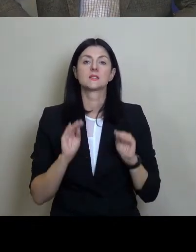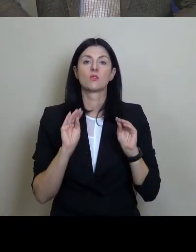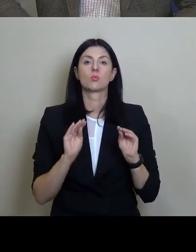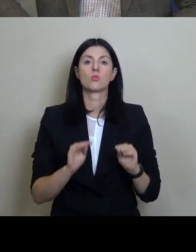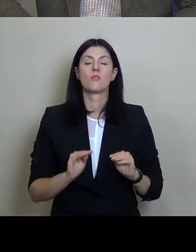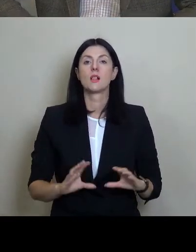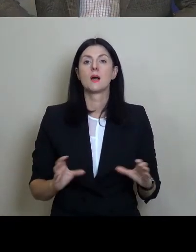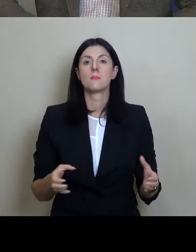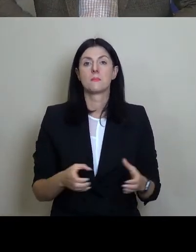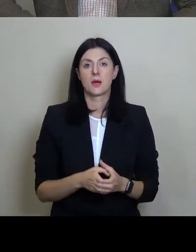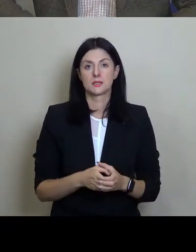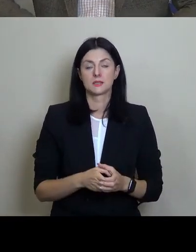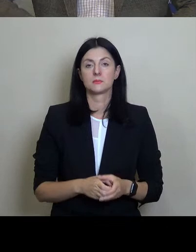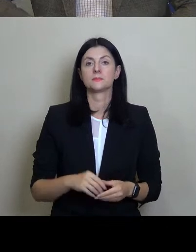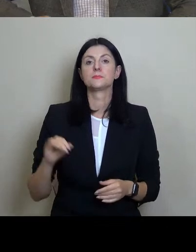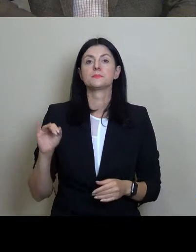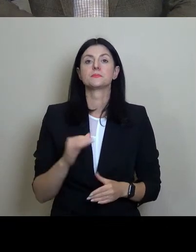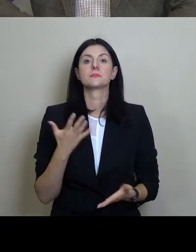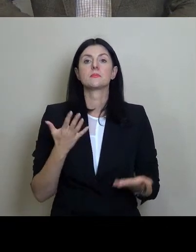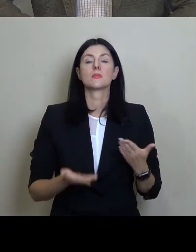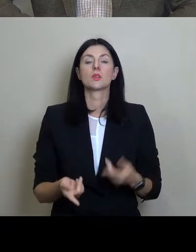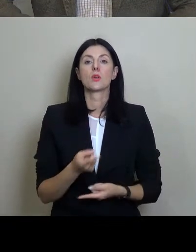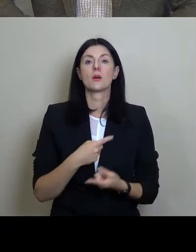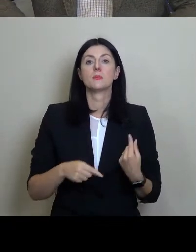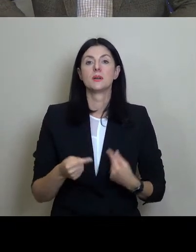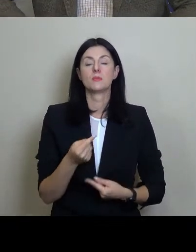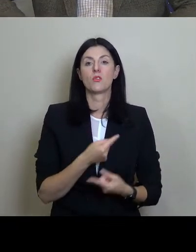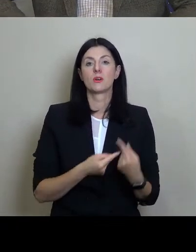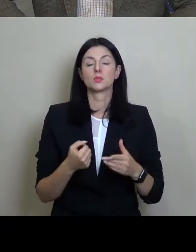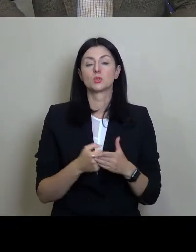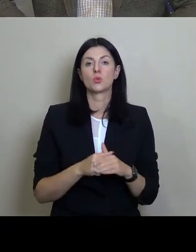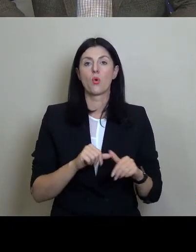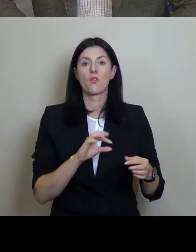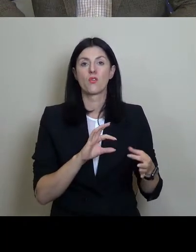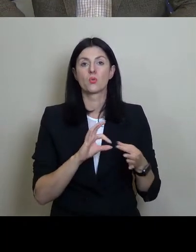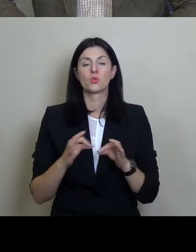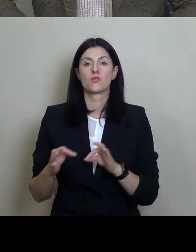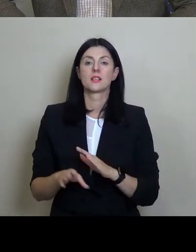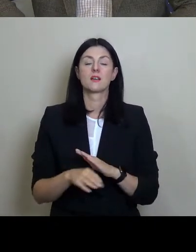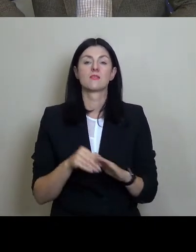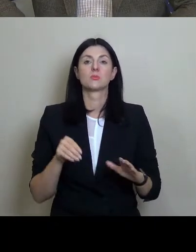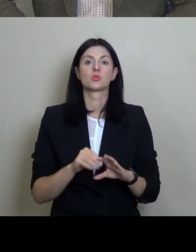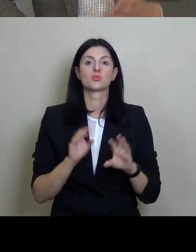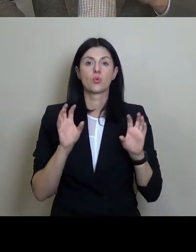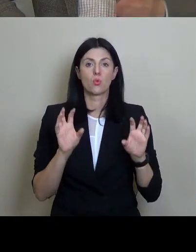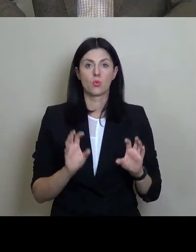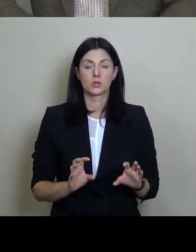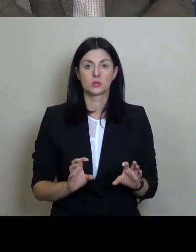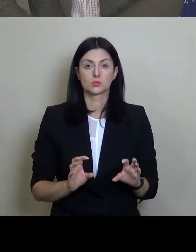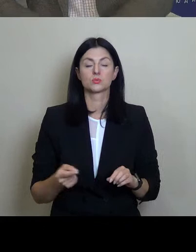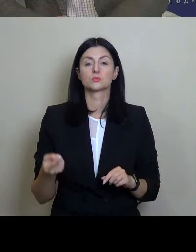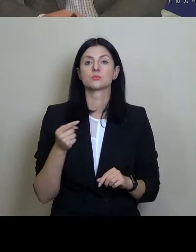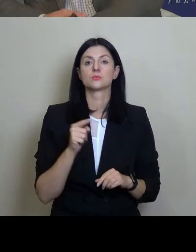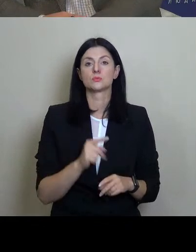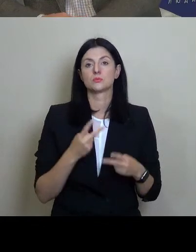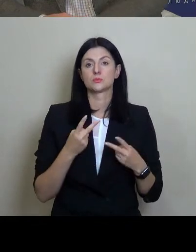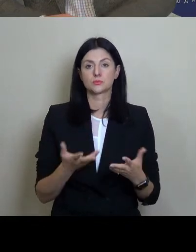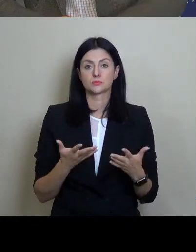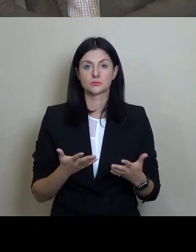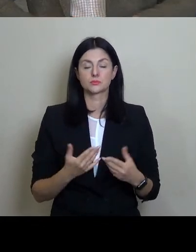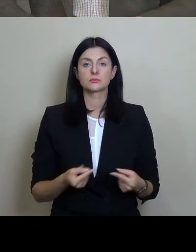in the order as established by the party. And if you go back to the electoral code provisions,